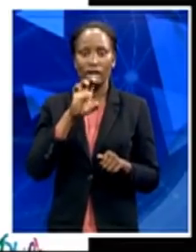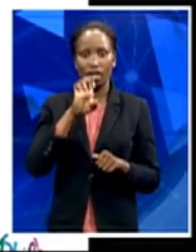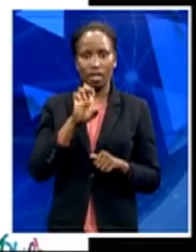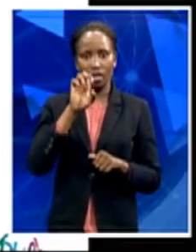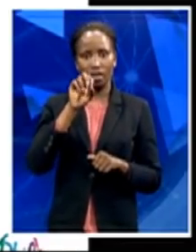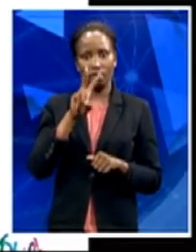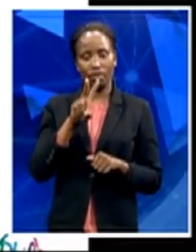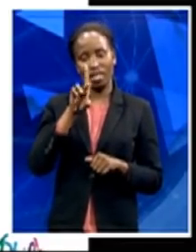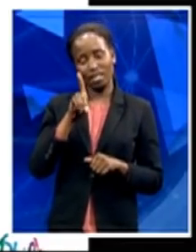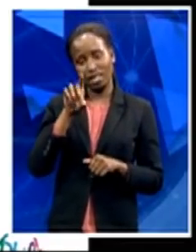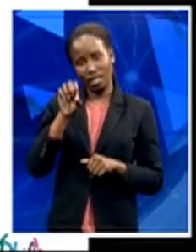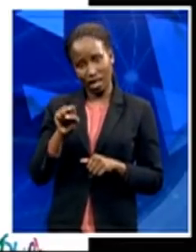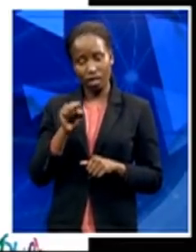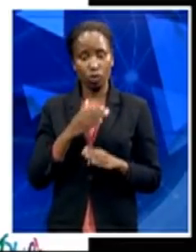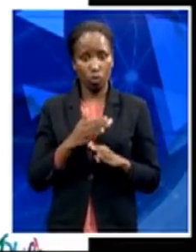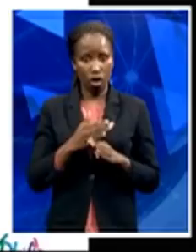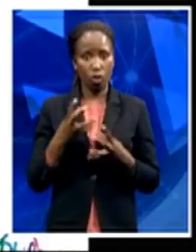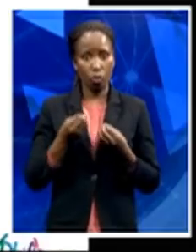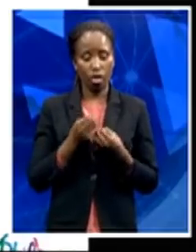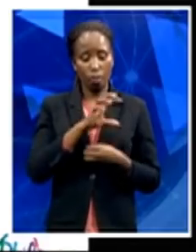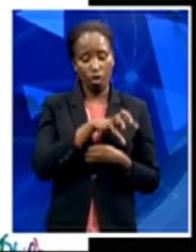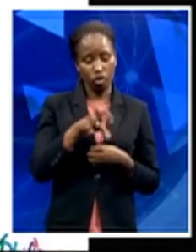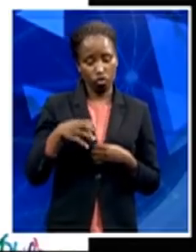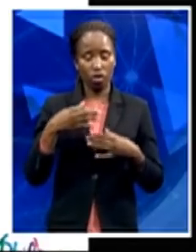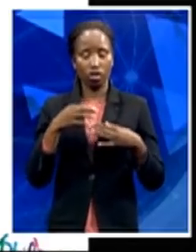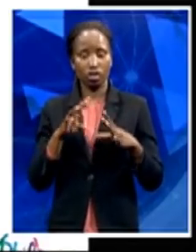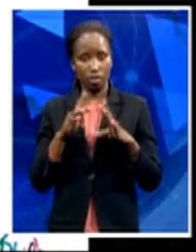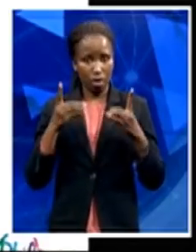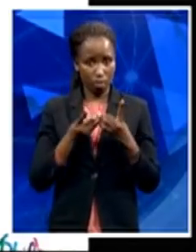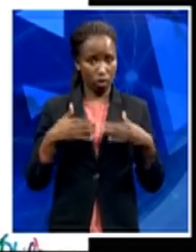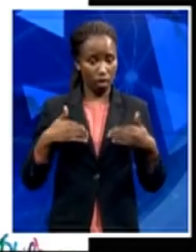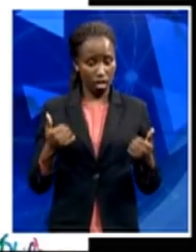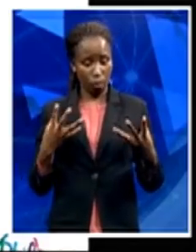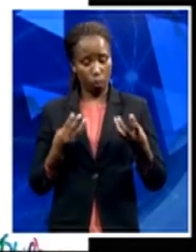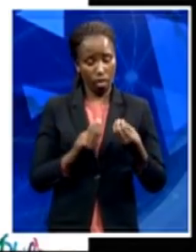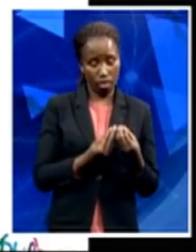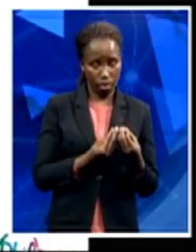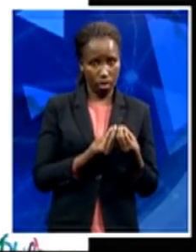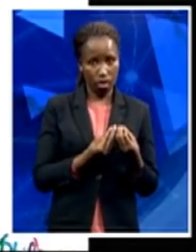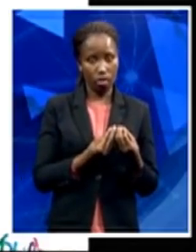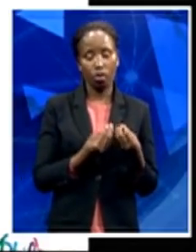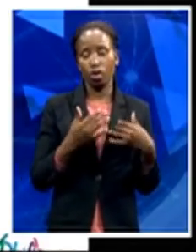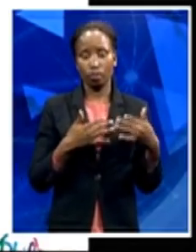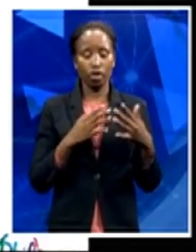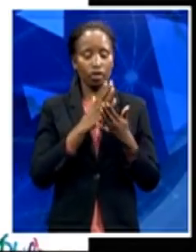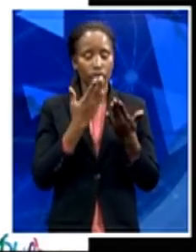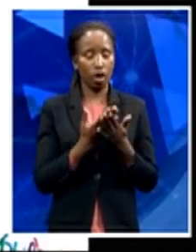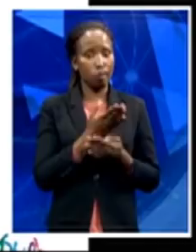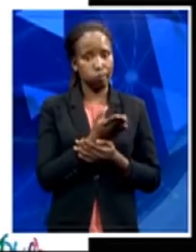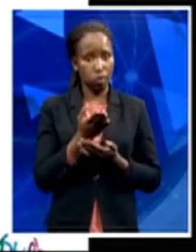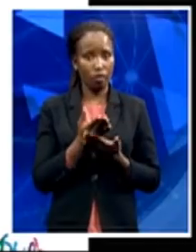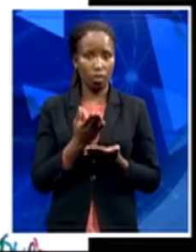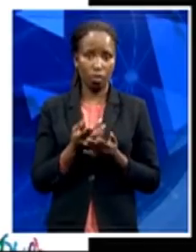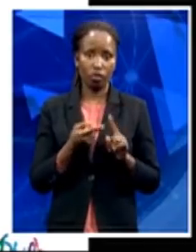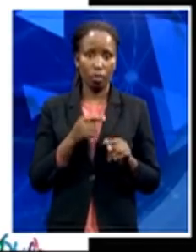provincial departments of health and any other capability that exists in the basic education sector.